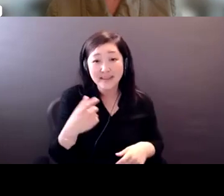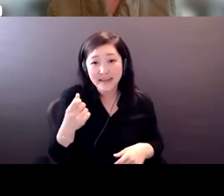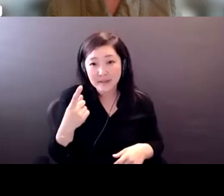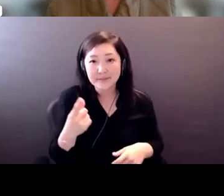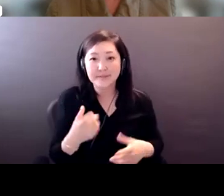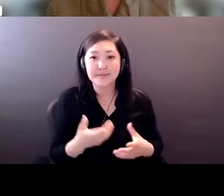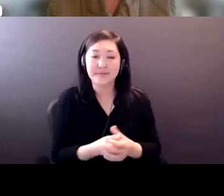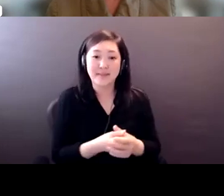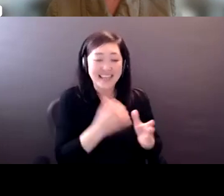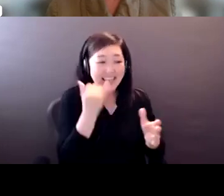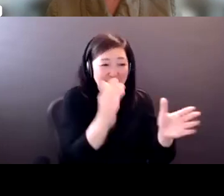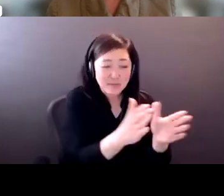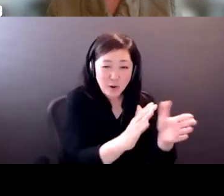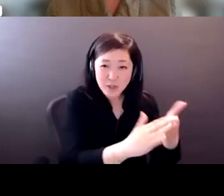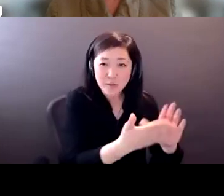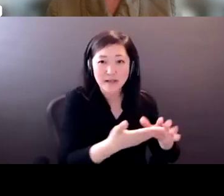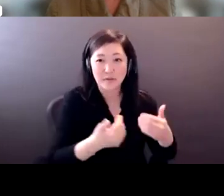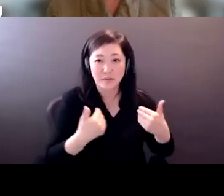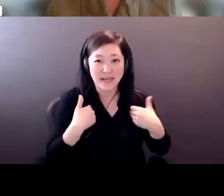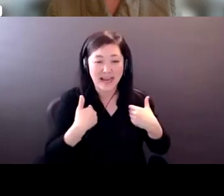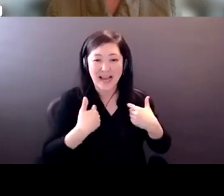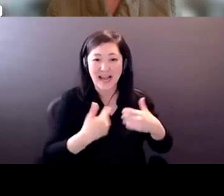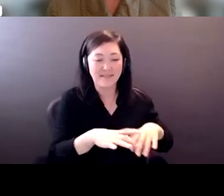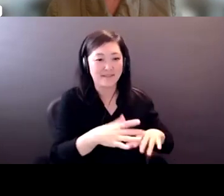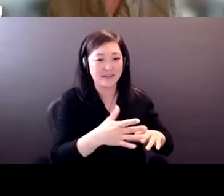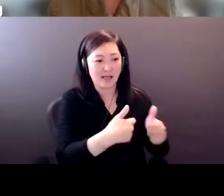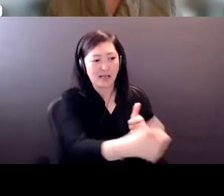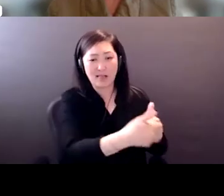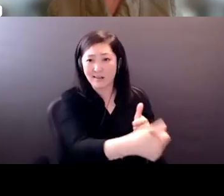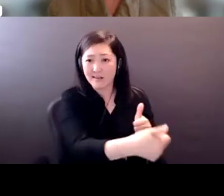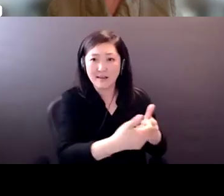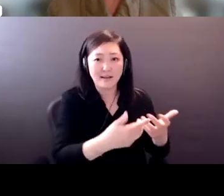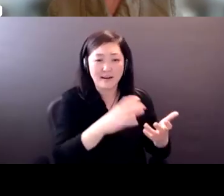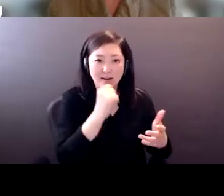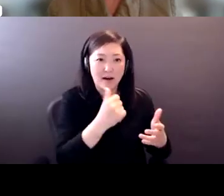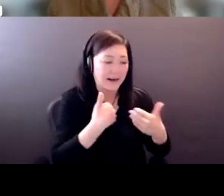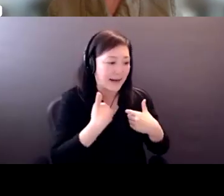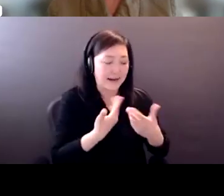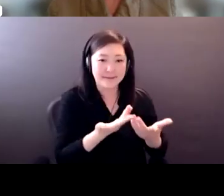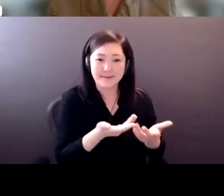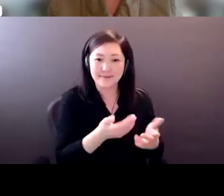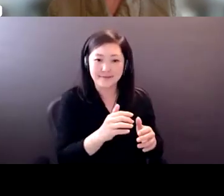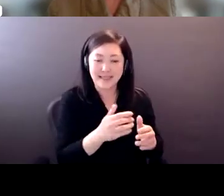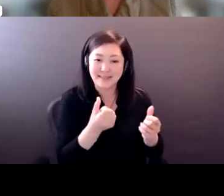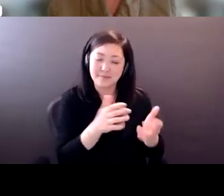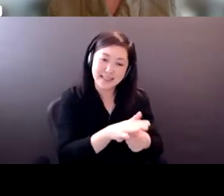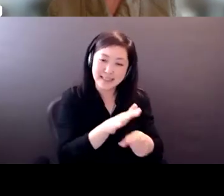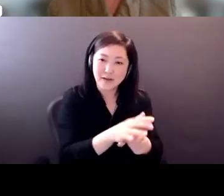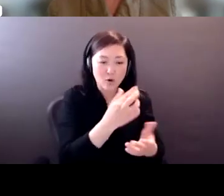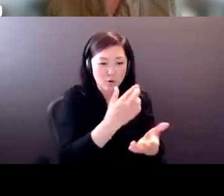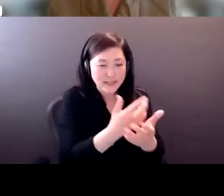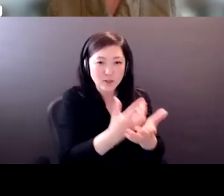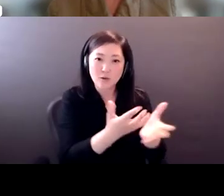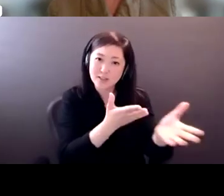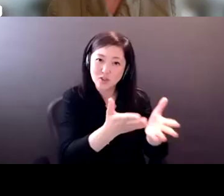we have transportation barriers, and we have fewer supports. And meaning that older adults may heavily rely